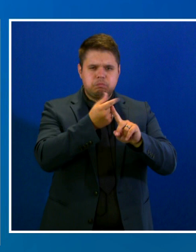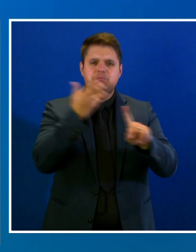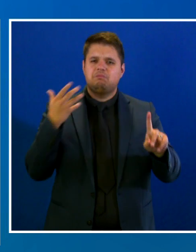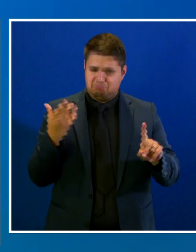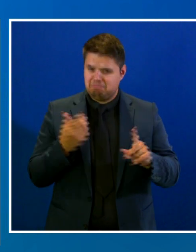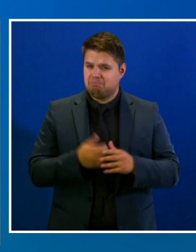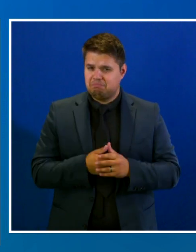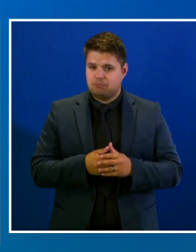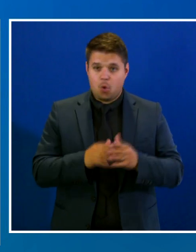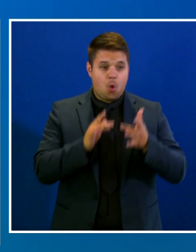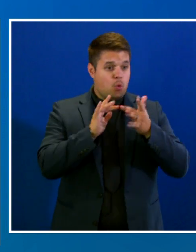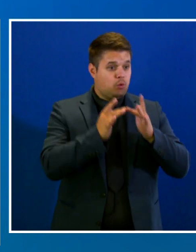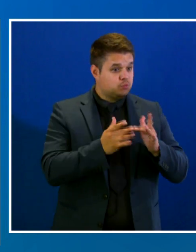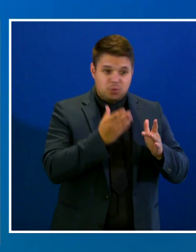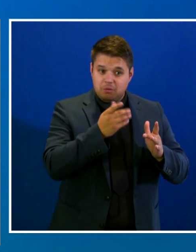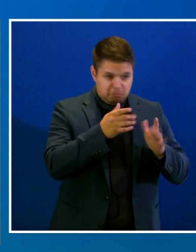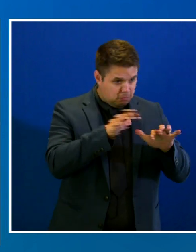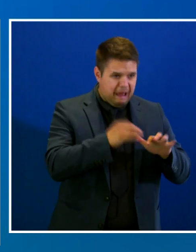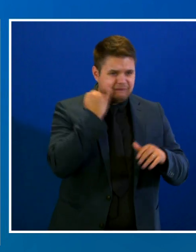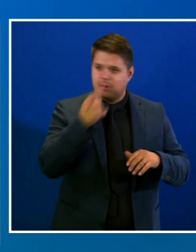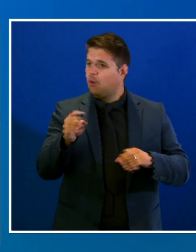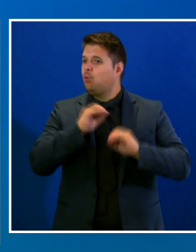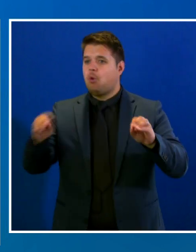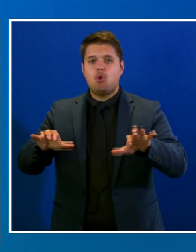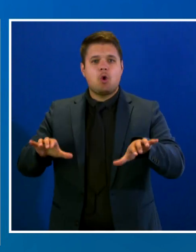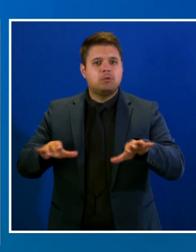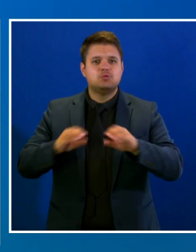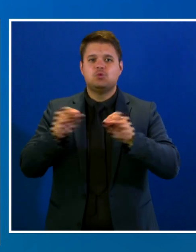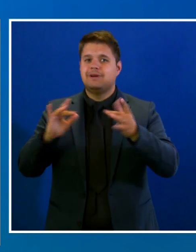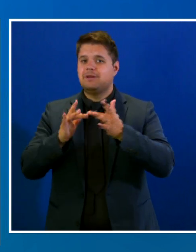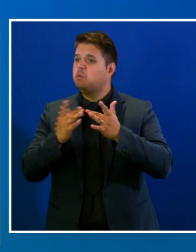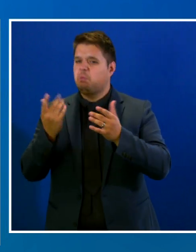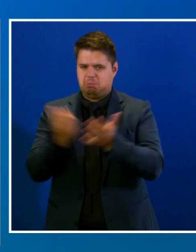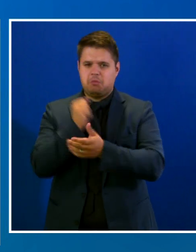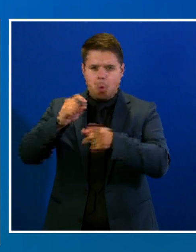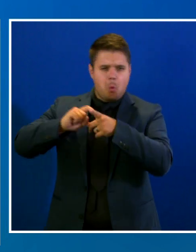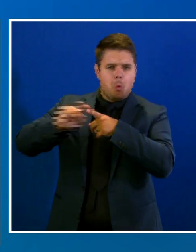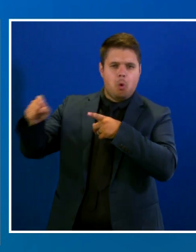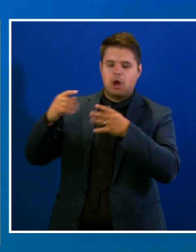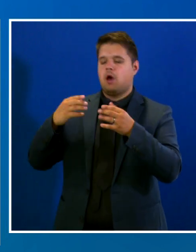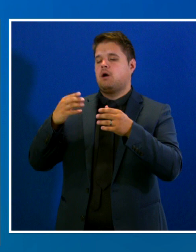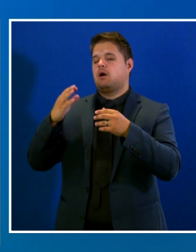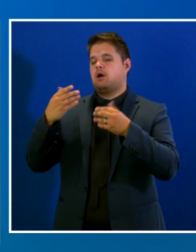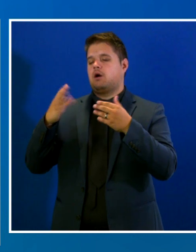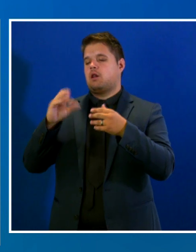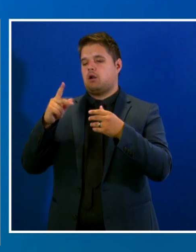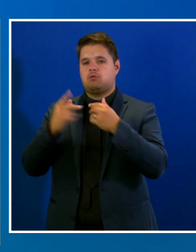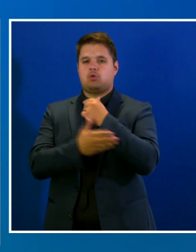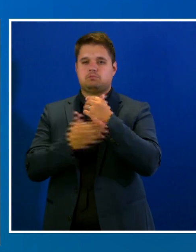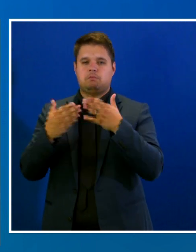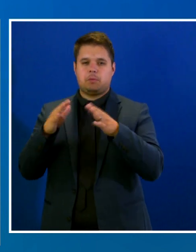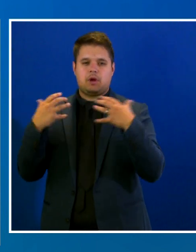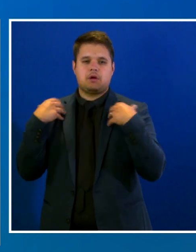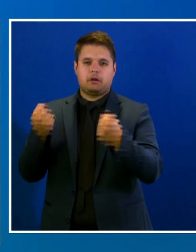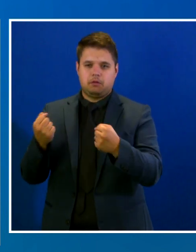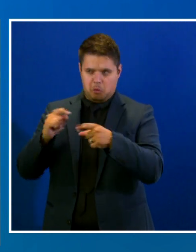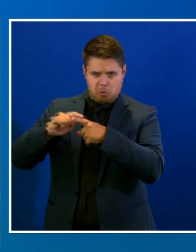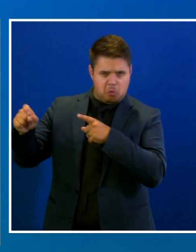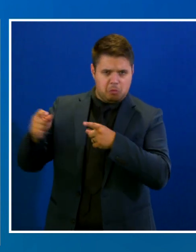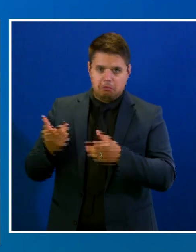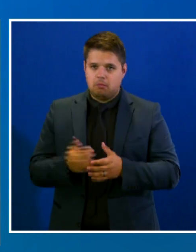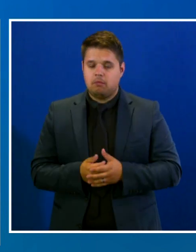Mall hours, there are several other new options to access the vaccine. All Walmart pharmacies are